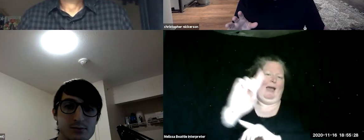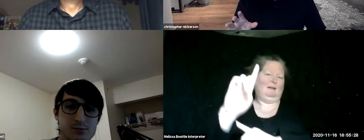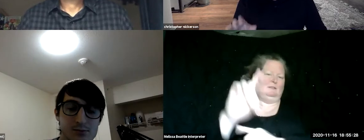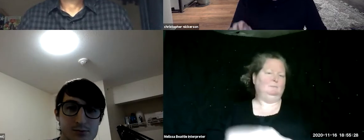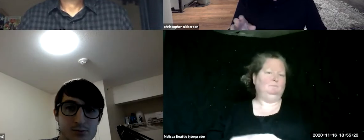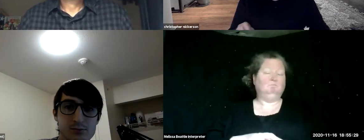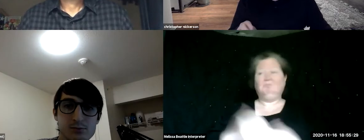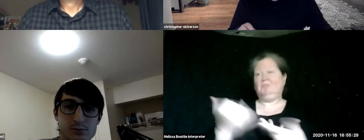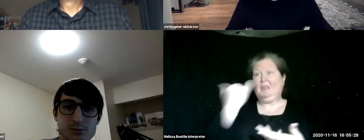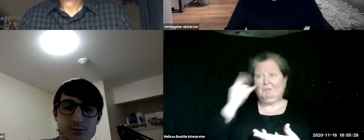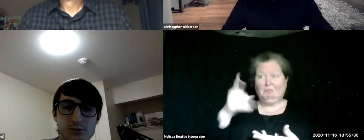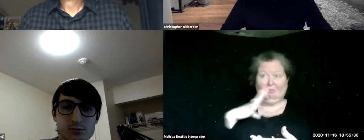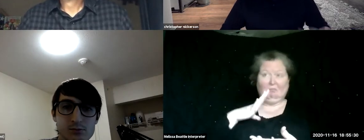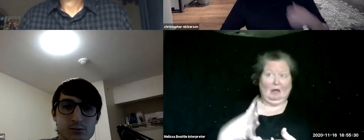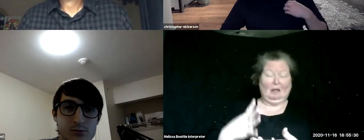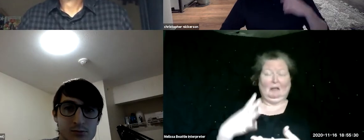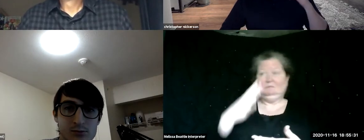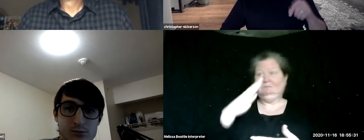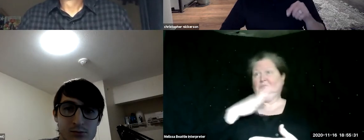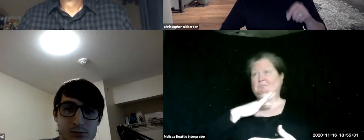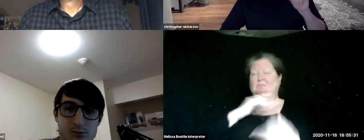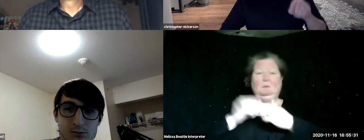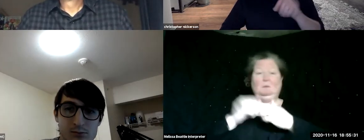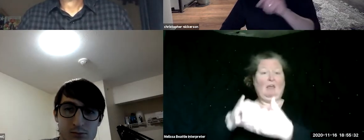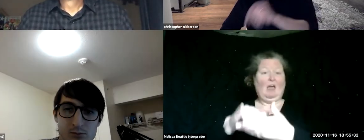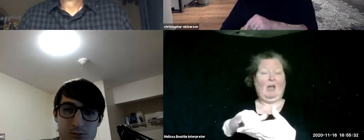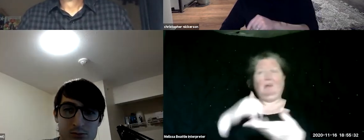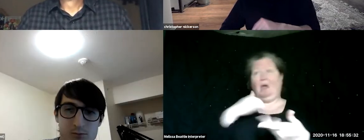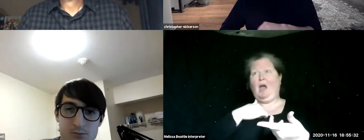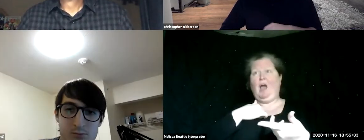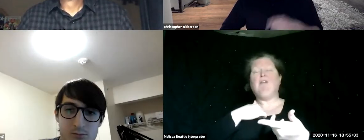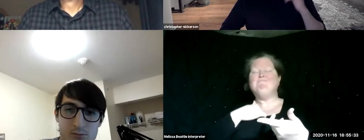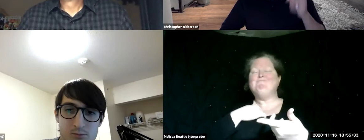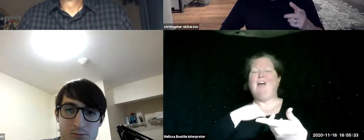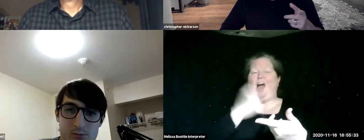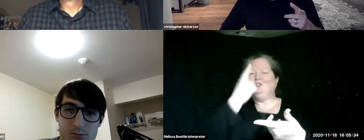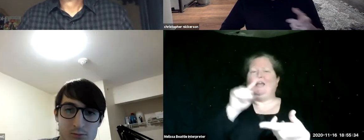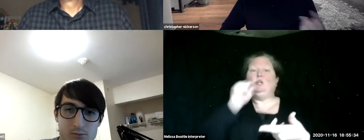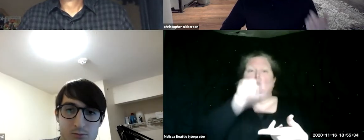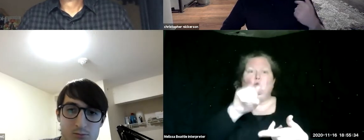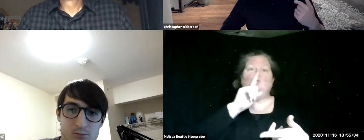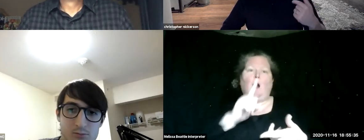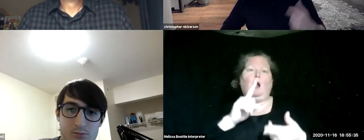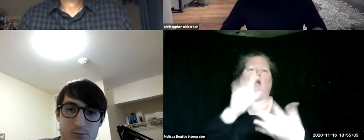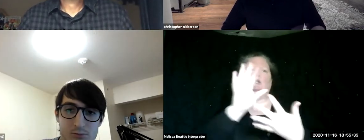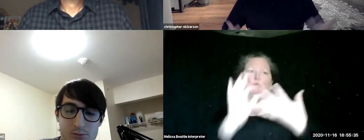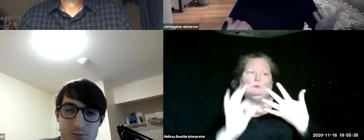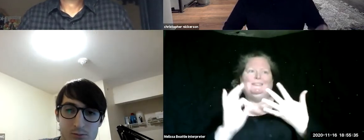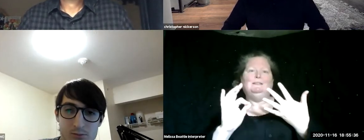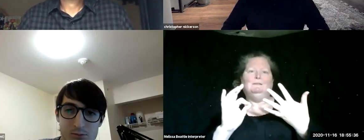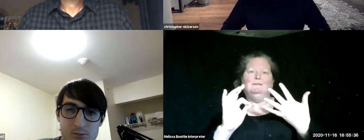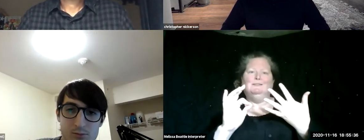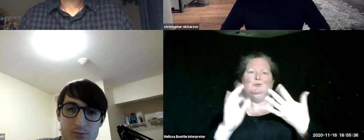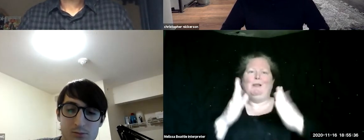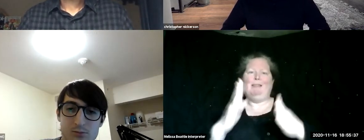long as they're cool with that, as long as they're cool with like, I am choosing to get compromised, and you let them know that and they understand it, like,